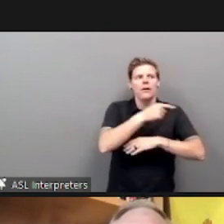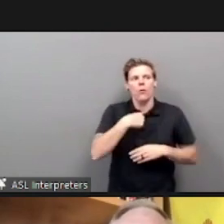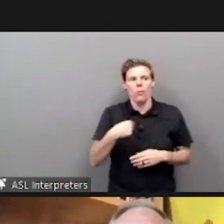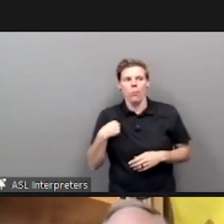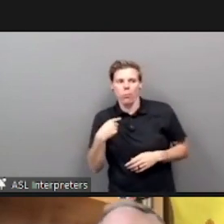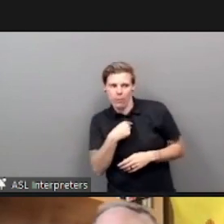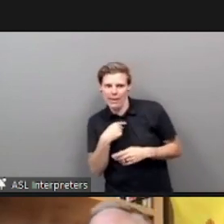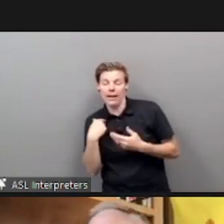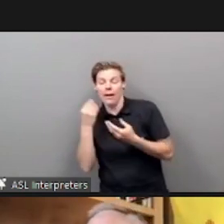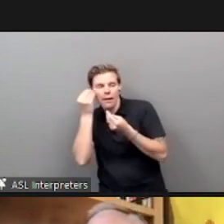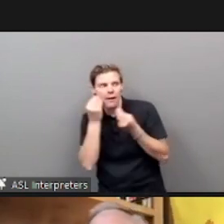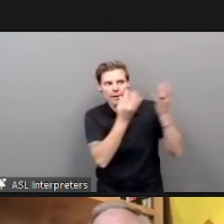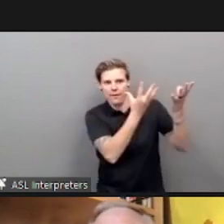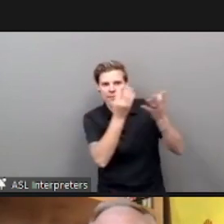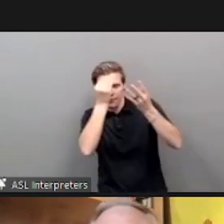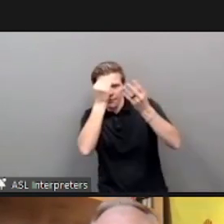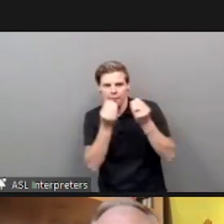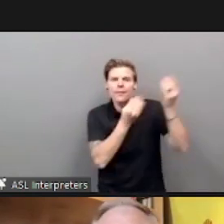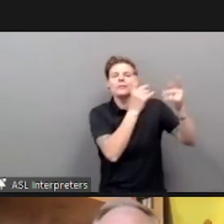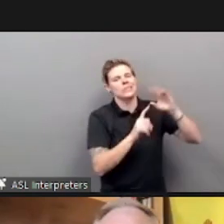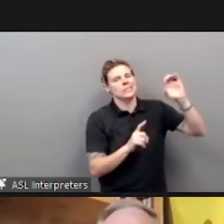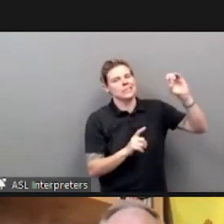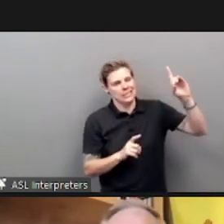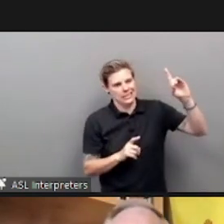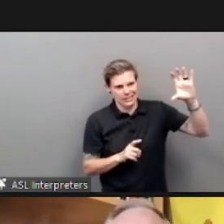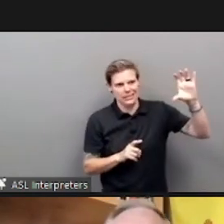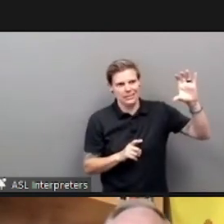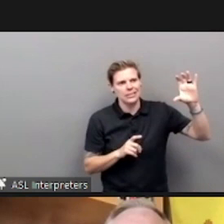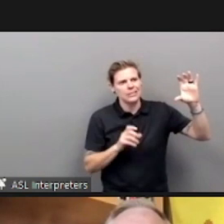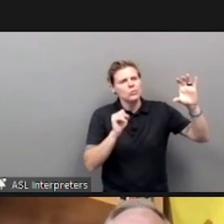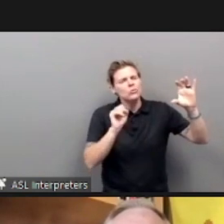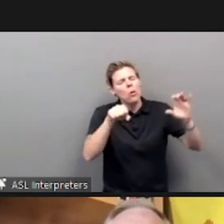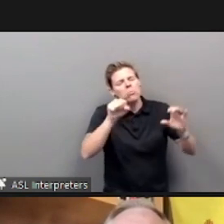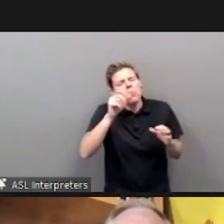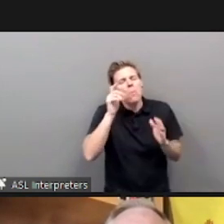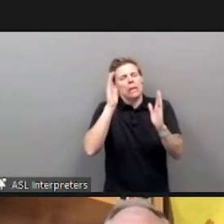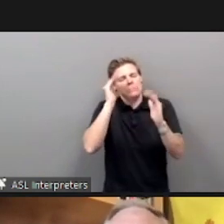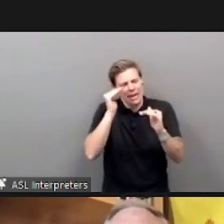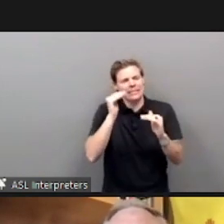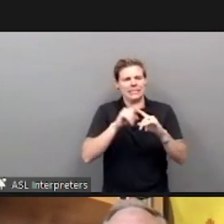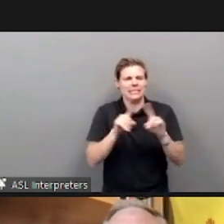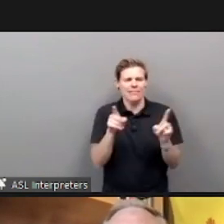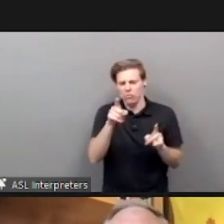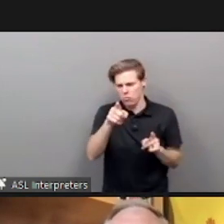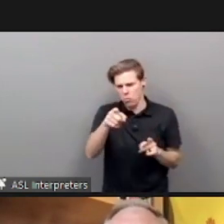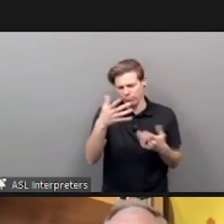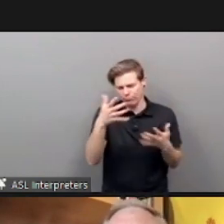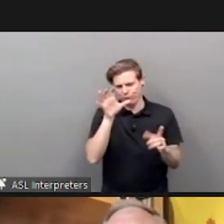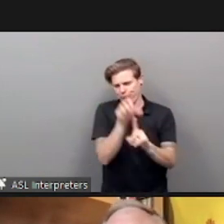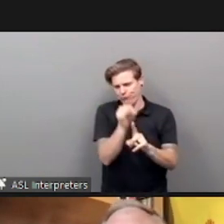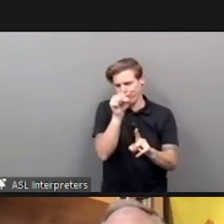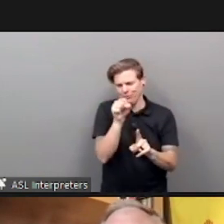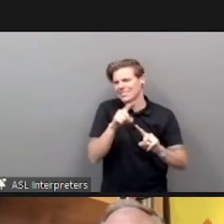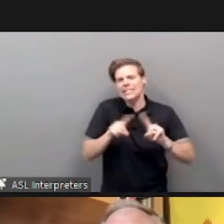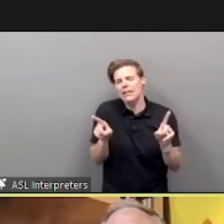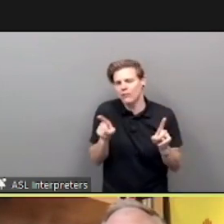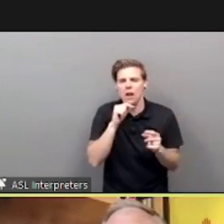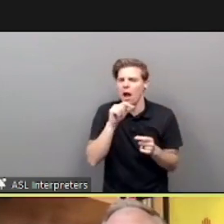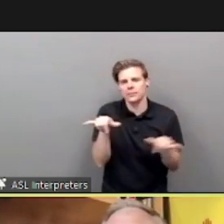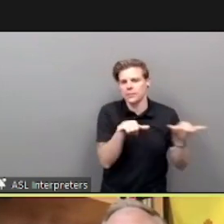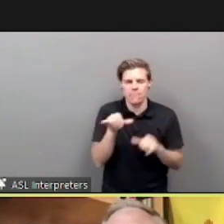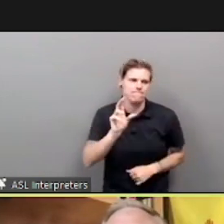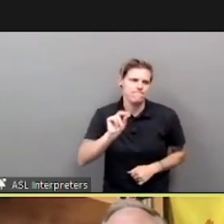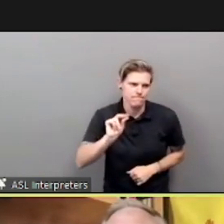can lead you to these differences which you've noticed. Yeah, so Oh, they got sorry. the 7th to the 20th here